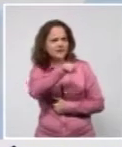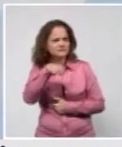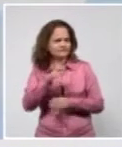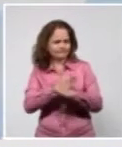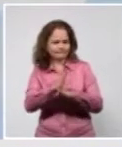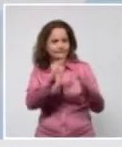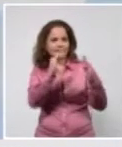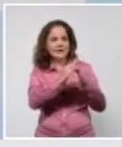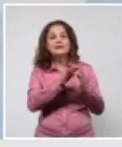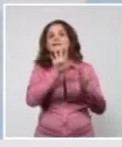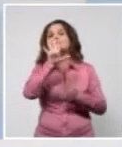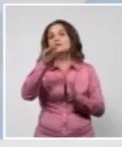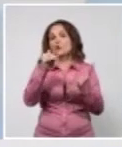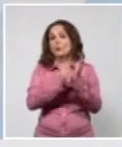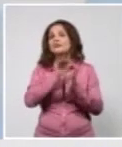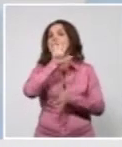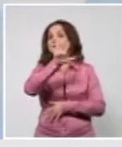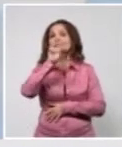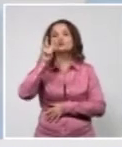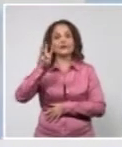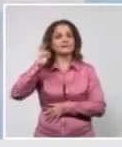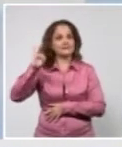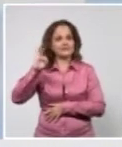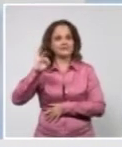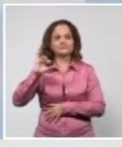5,536 under medical supervision,